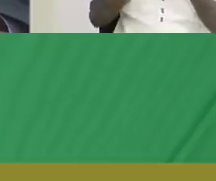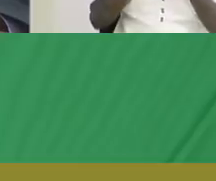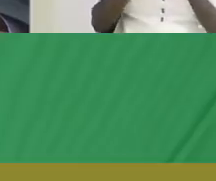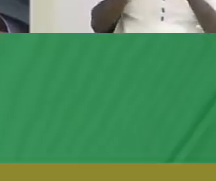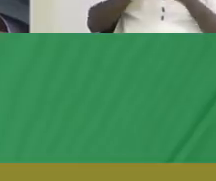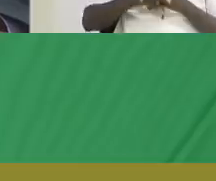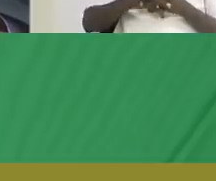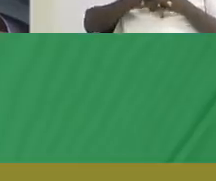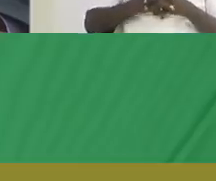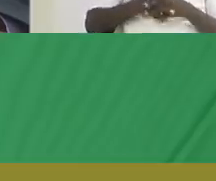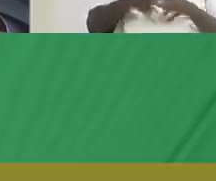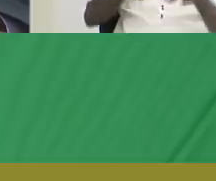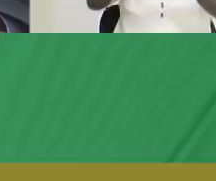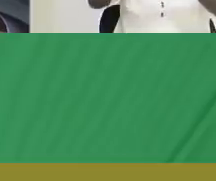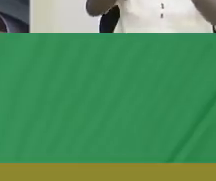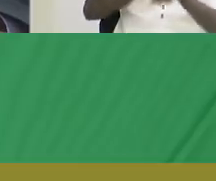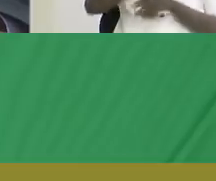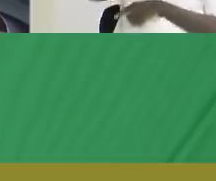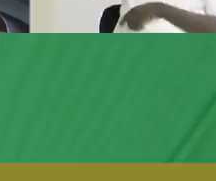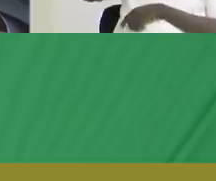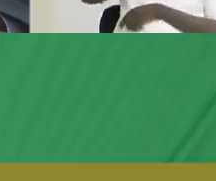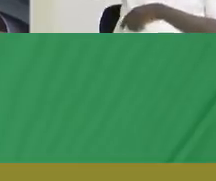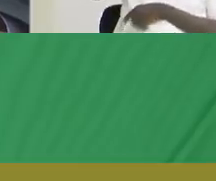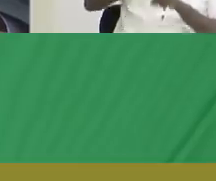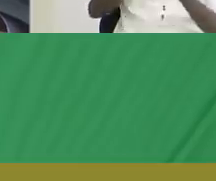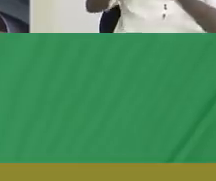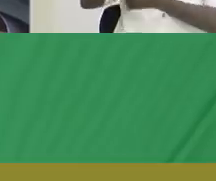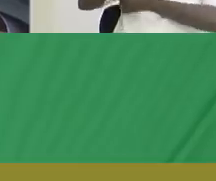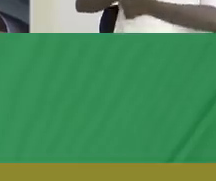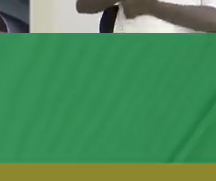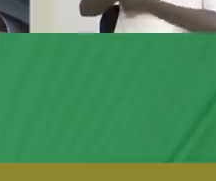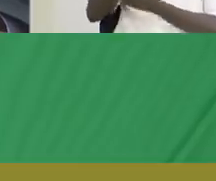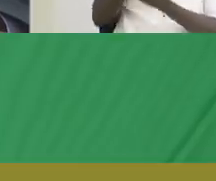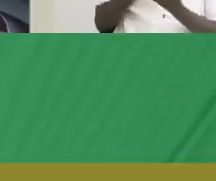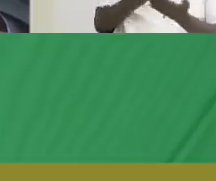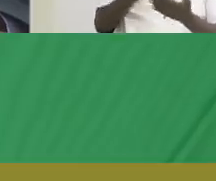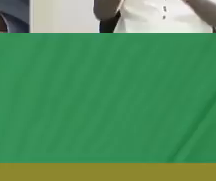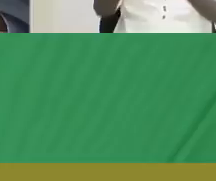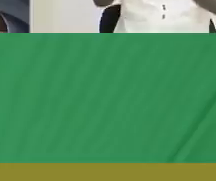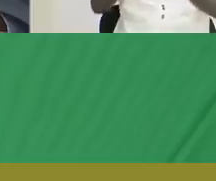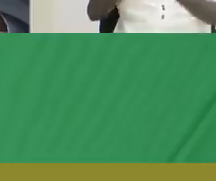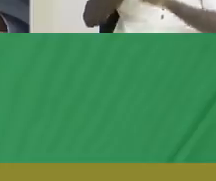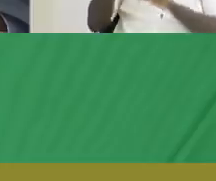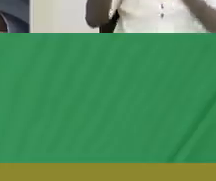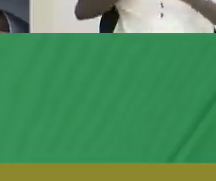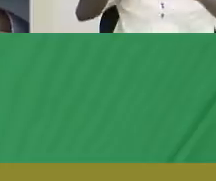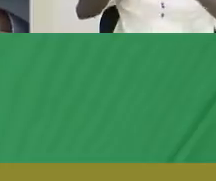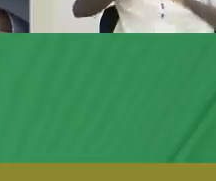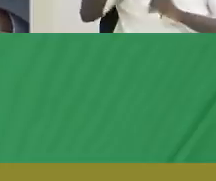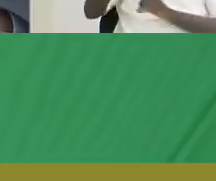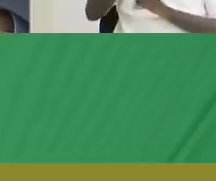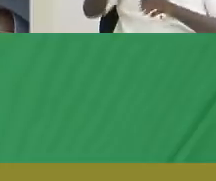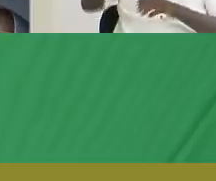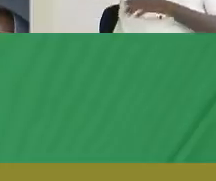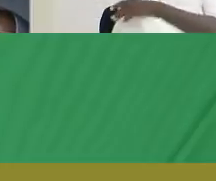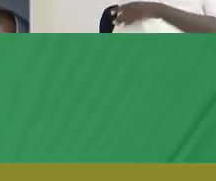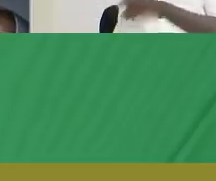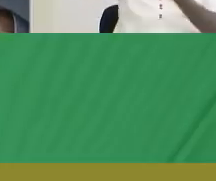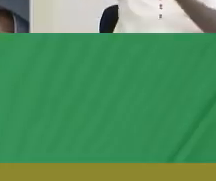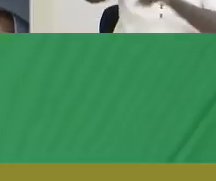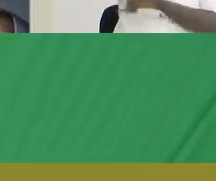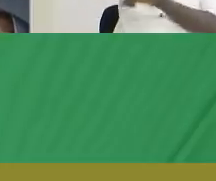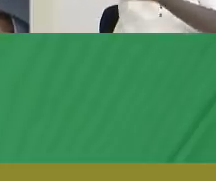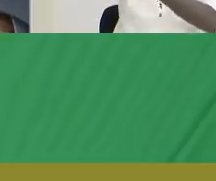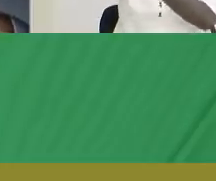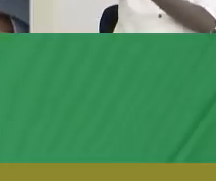So with my family's security at stake and me not being there, and Peter not being a council member,